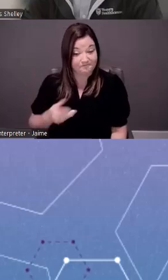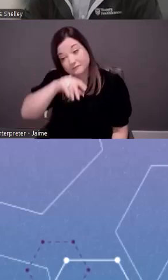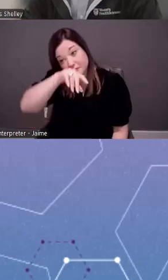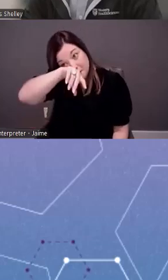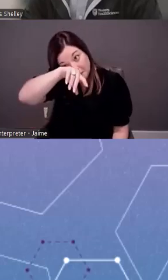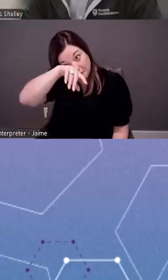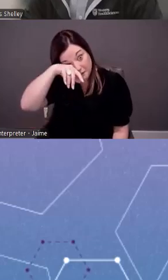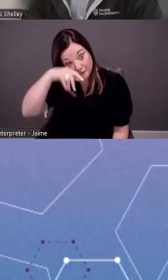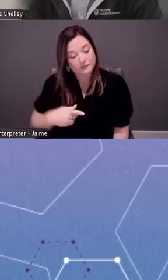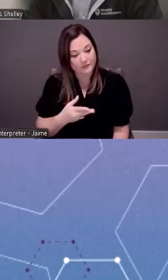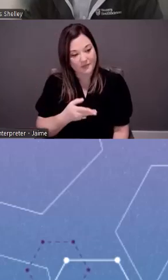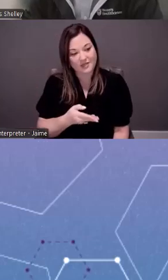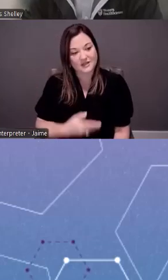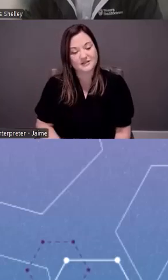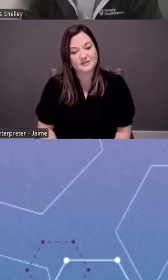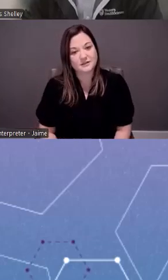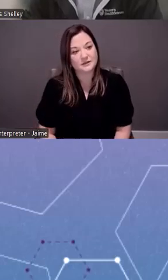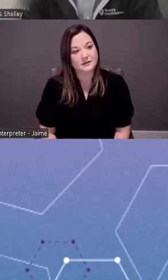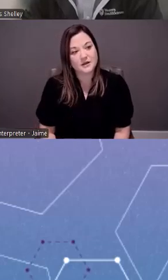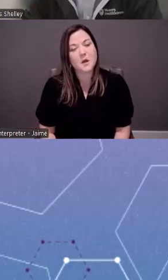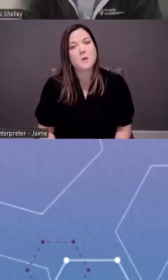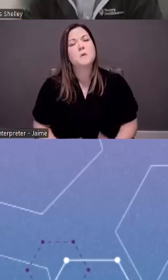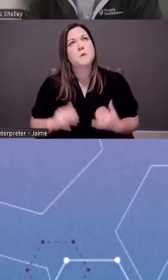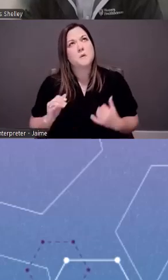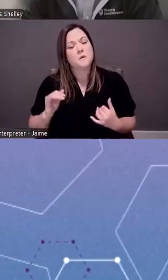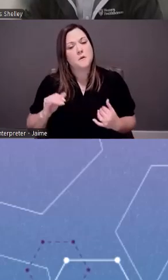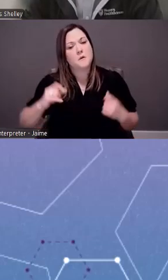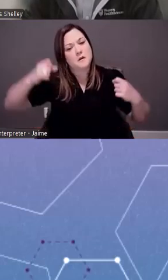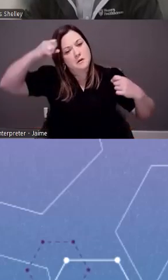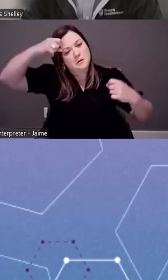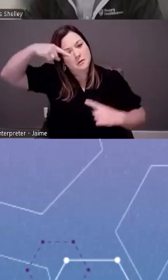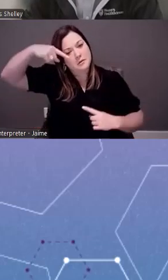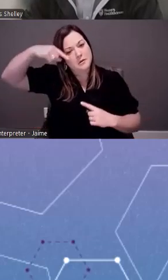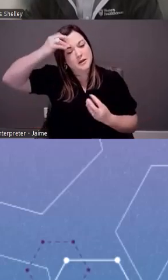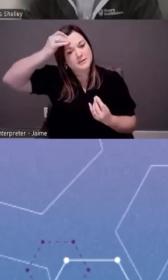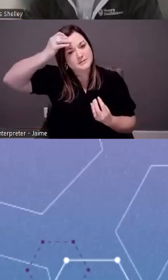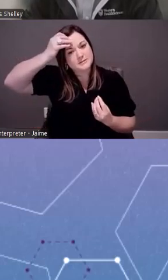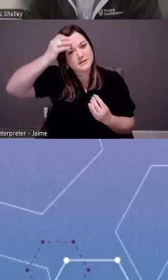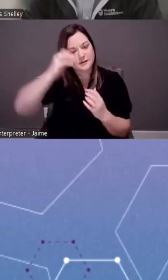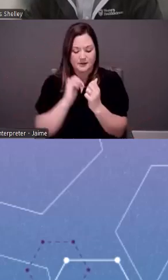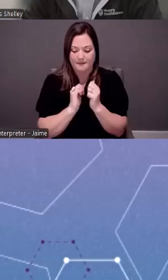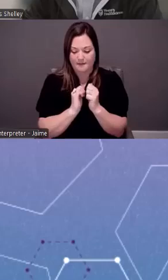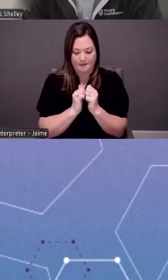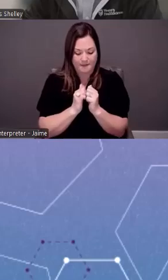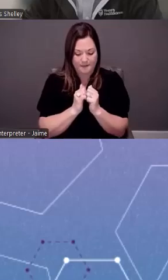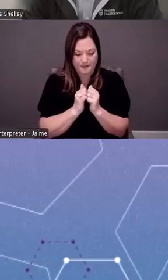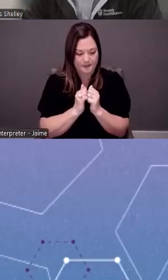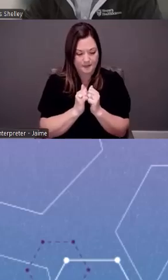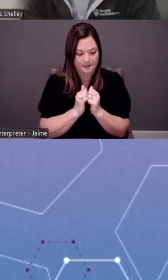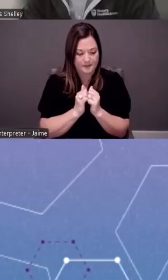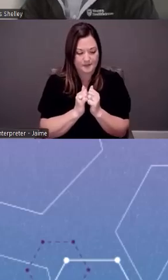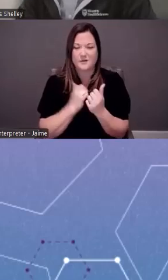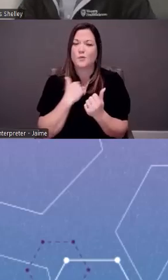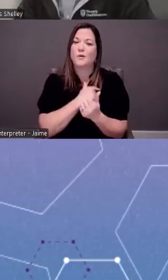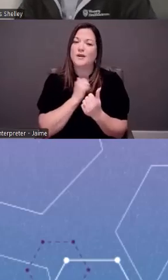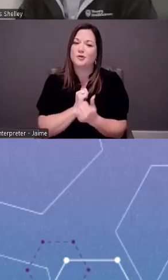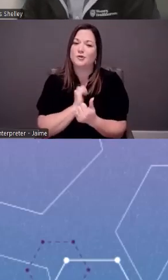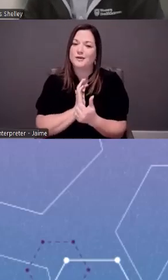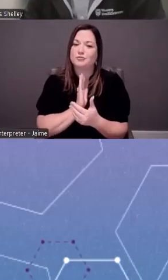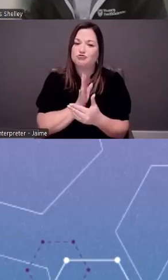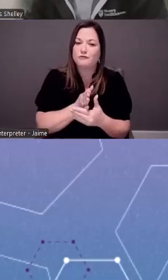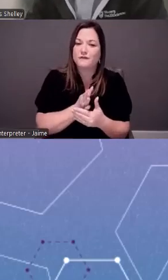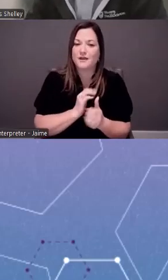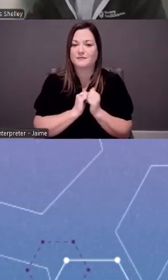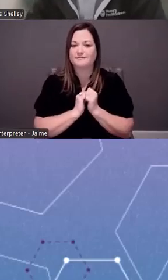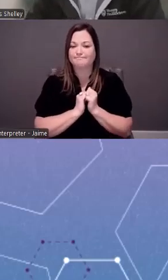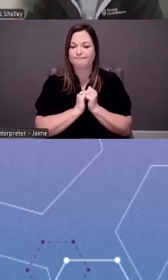And this has got us thinking about like ways to perhaps intervene or think about how can